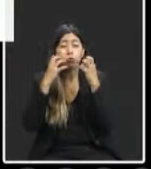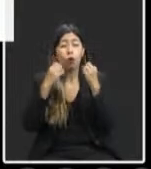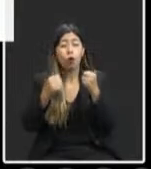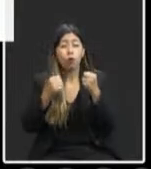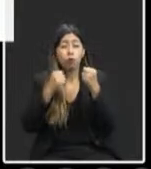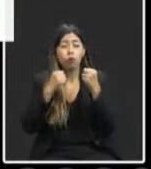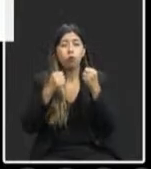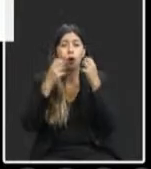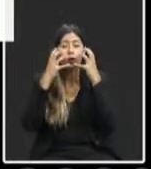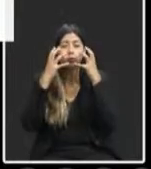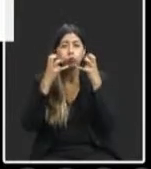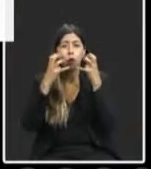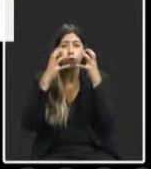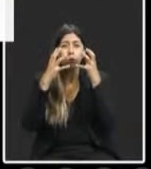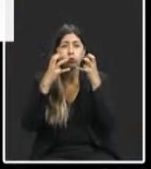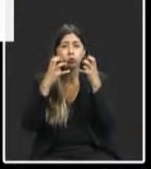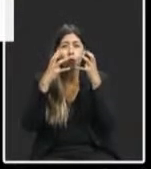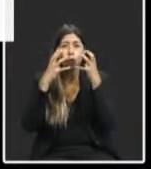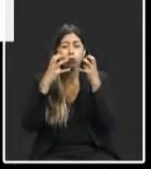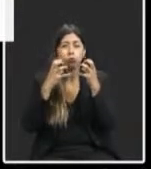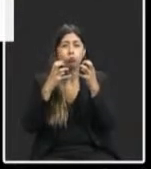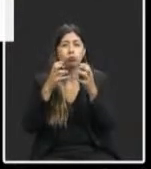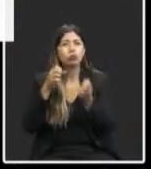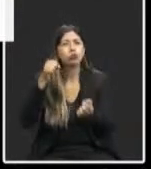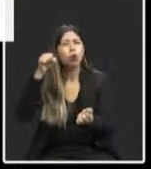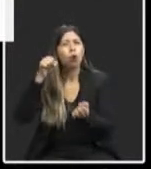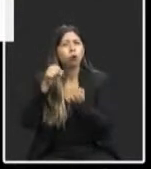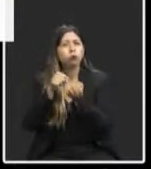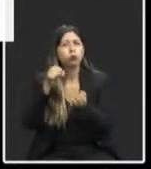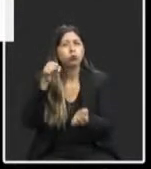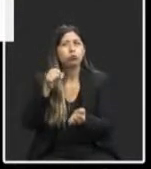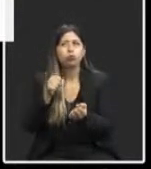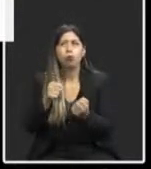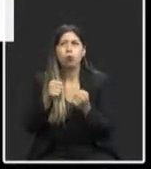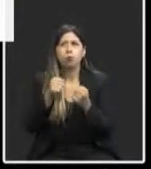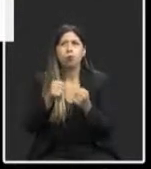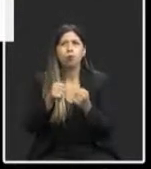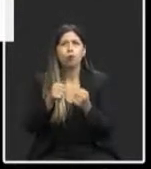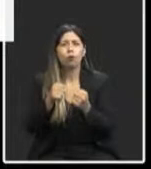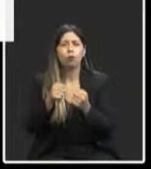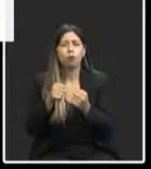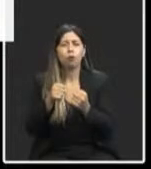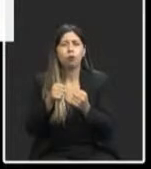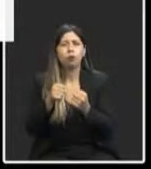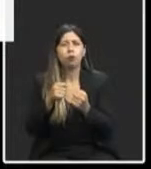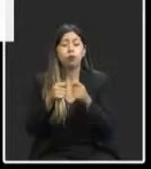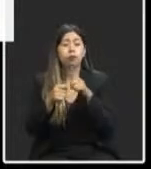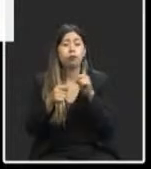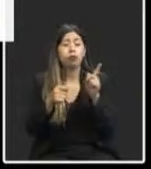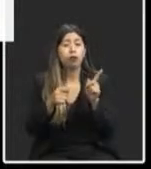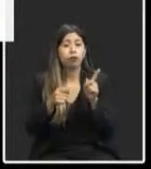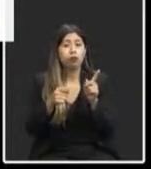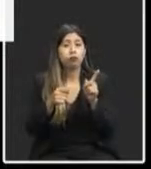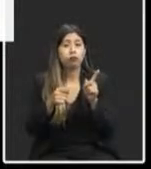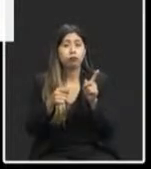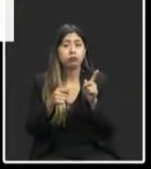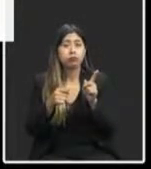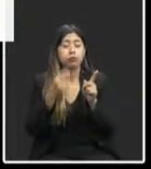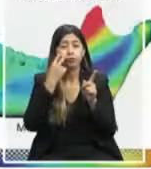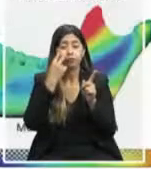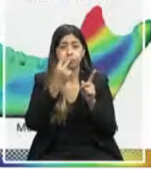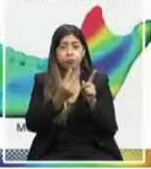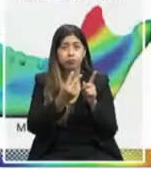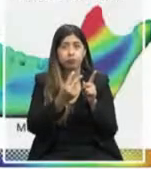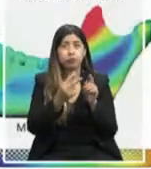quadrangular shape. And then we were curious if we can see these changes in shape over time. So we